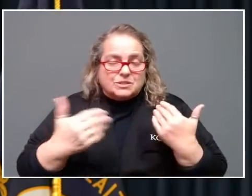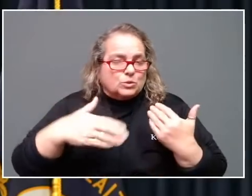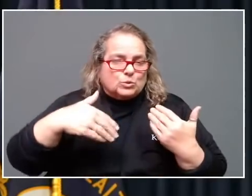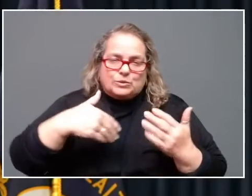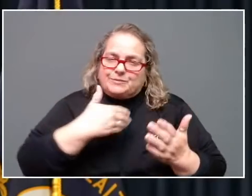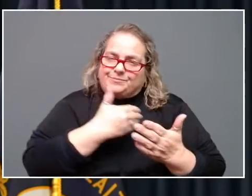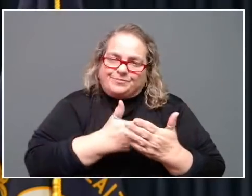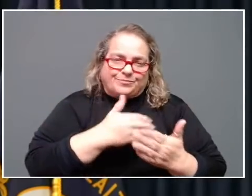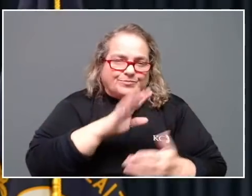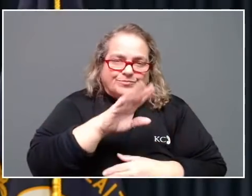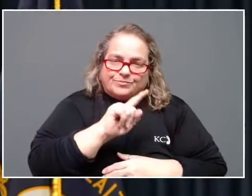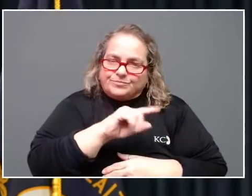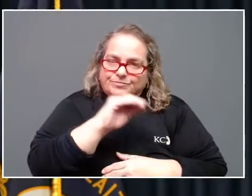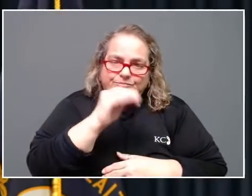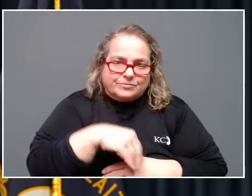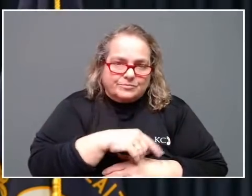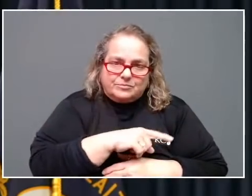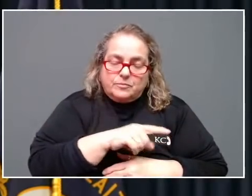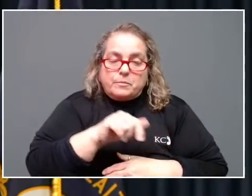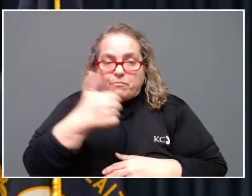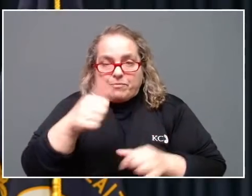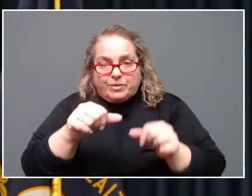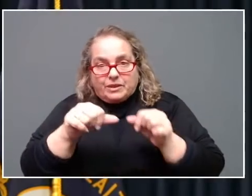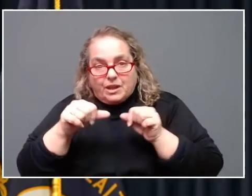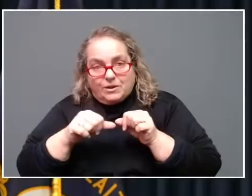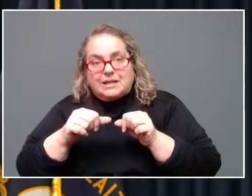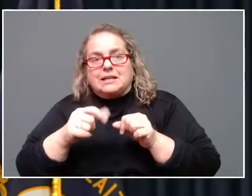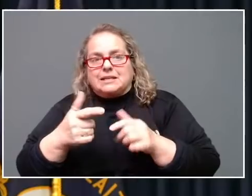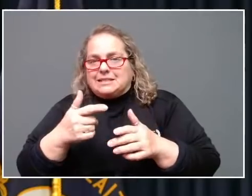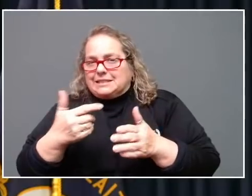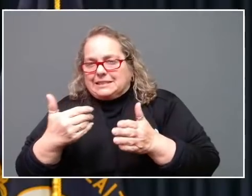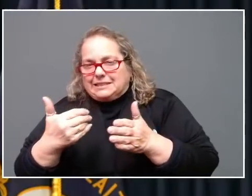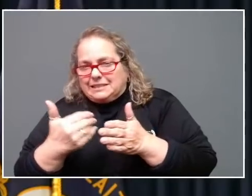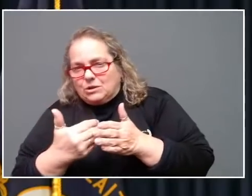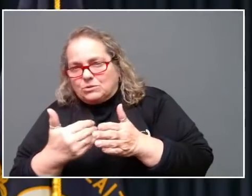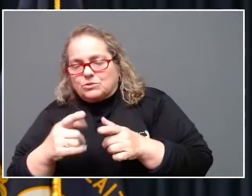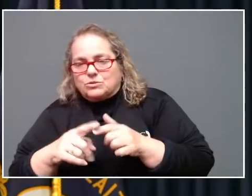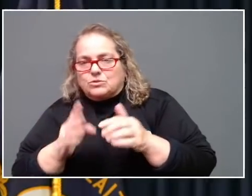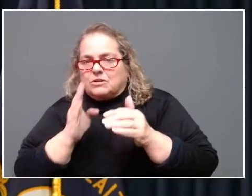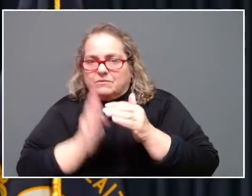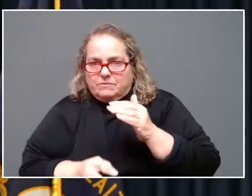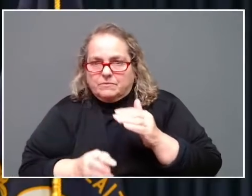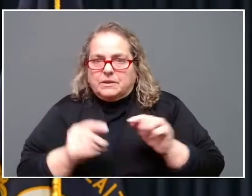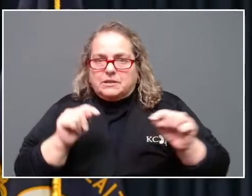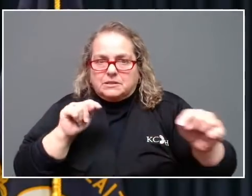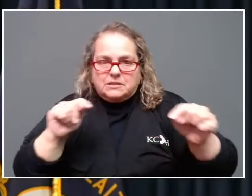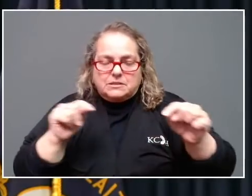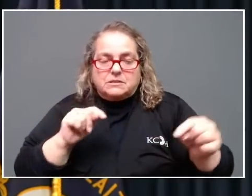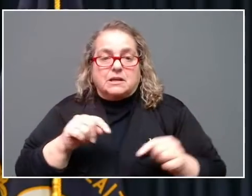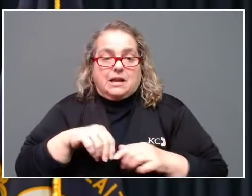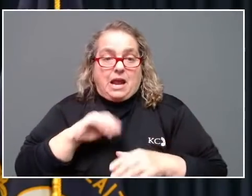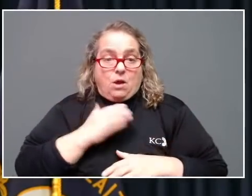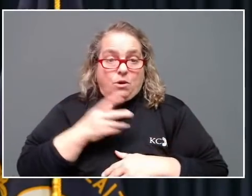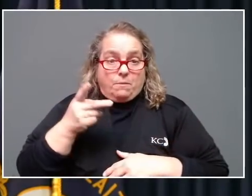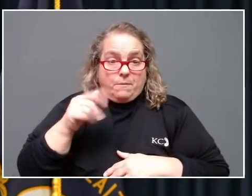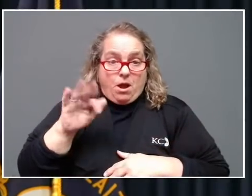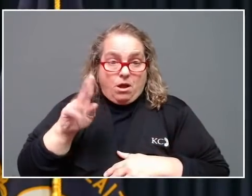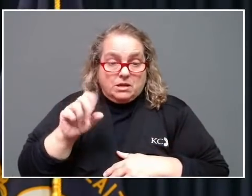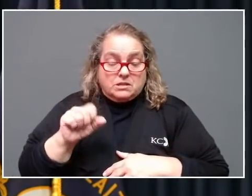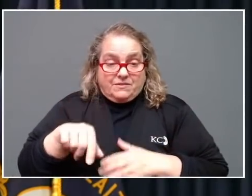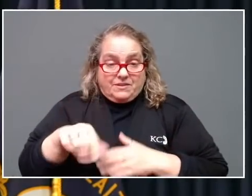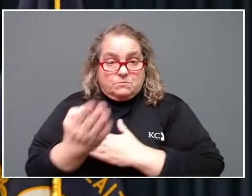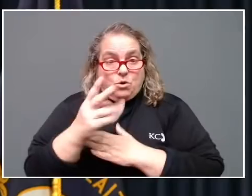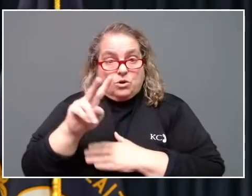other areas getting even close to completion. In our parks, as of this morning,